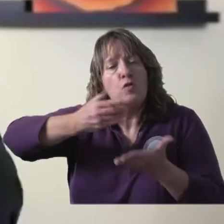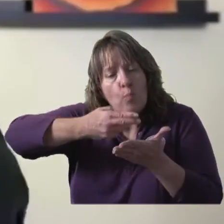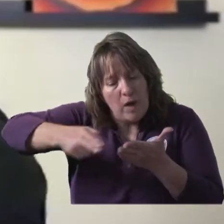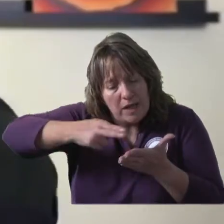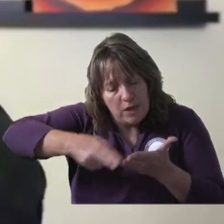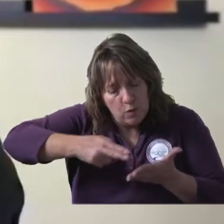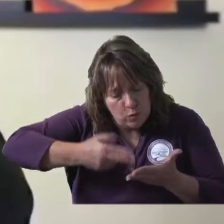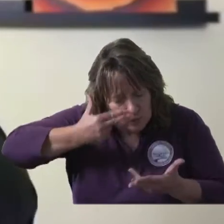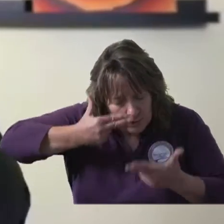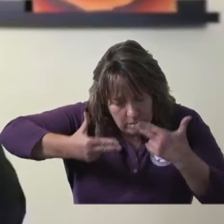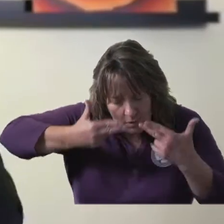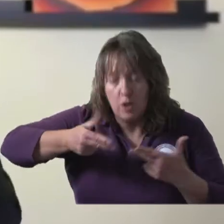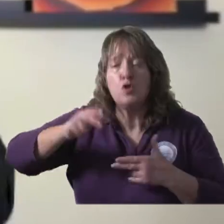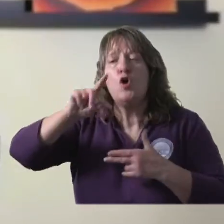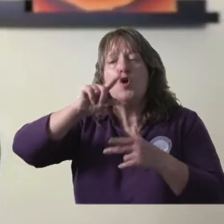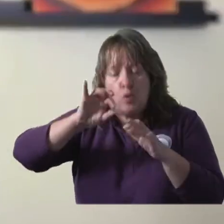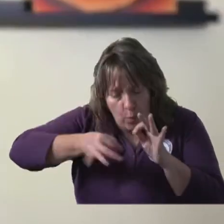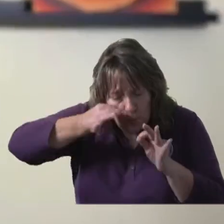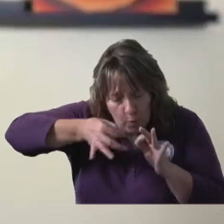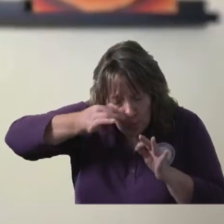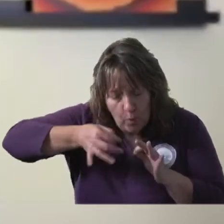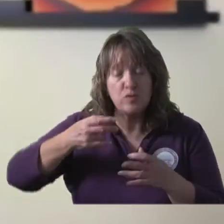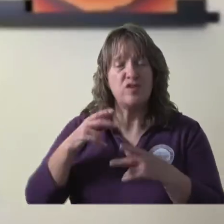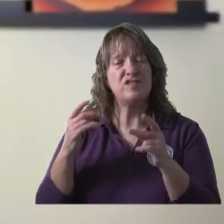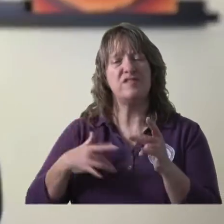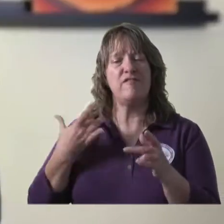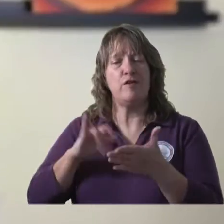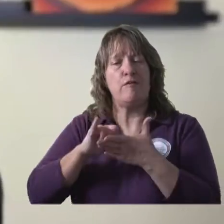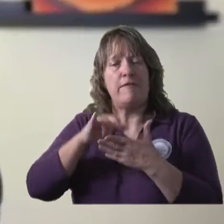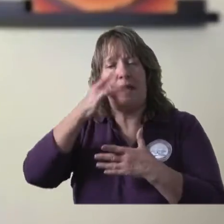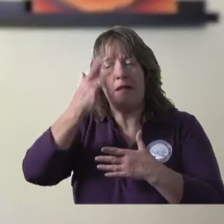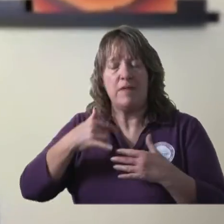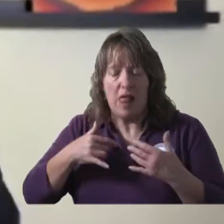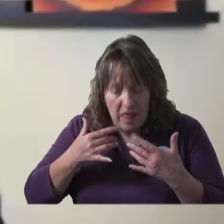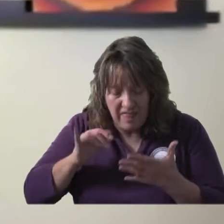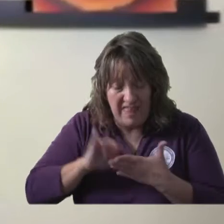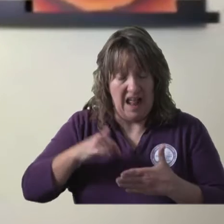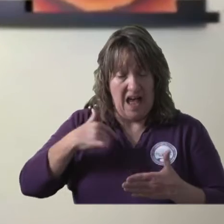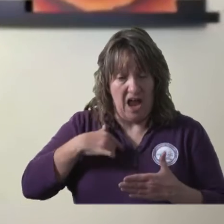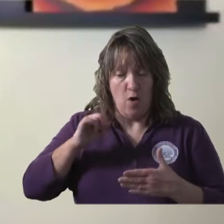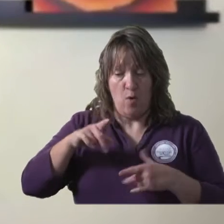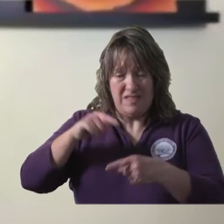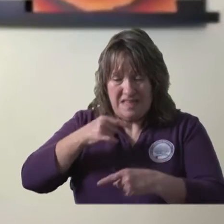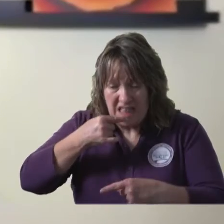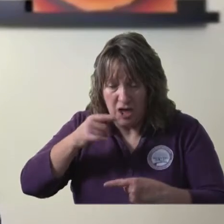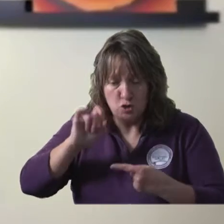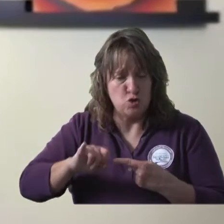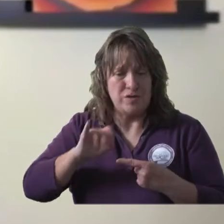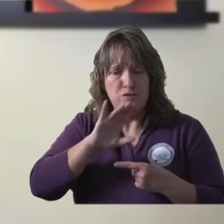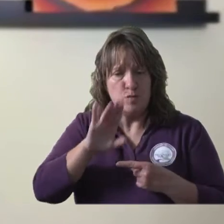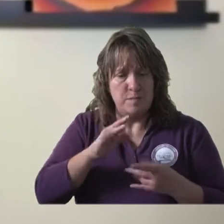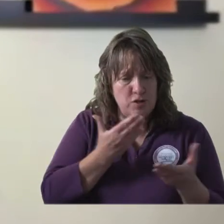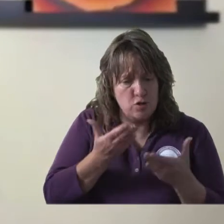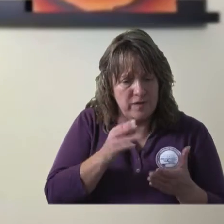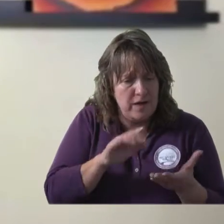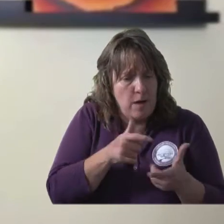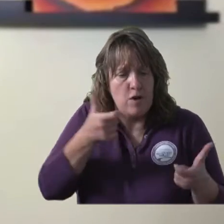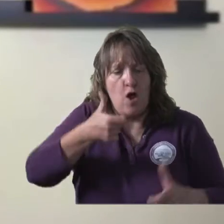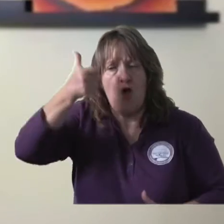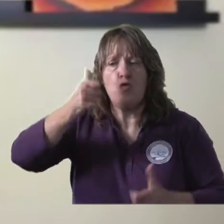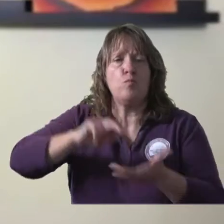potential roll like $20 bills, numbing the feeling on the tip of my tongue that I or this tongue should be serving a greater